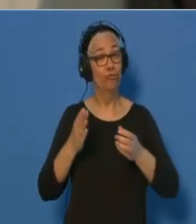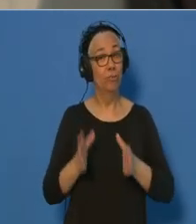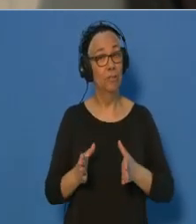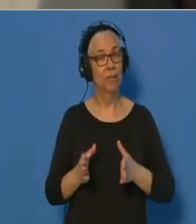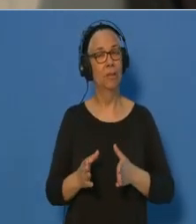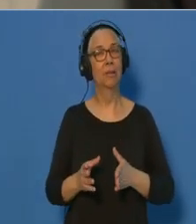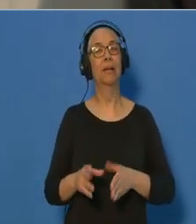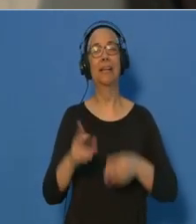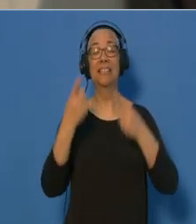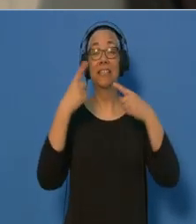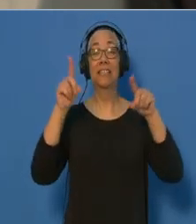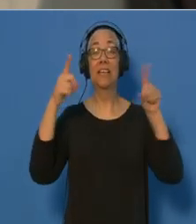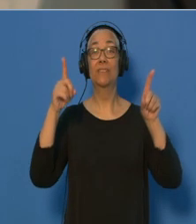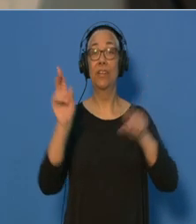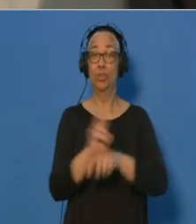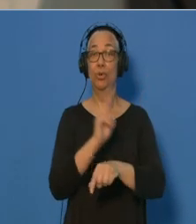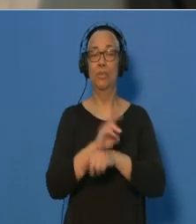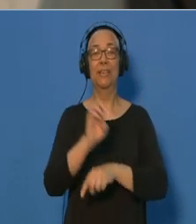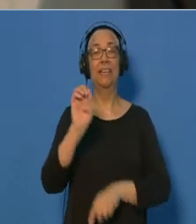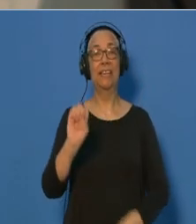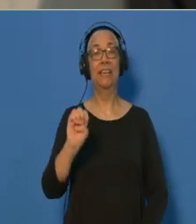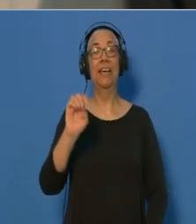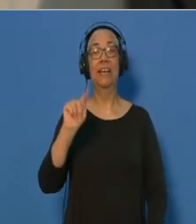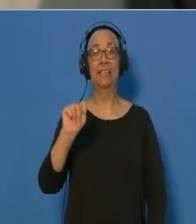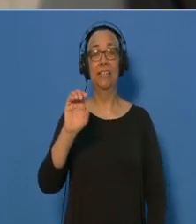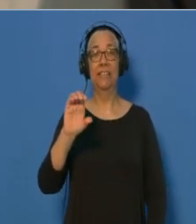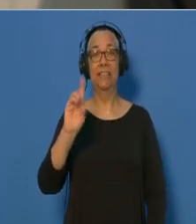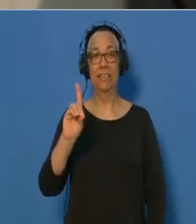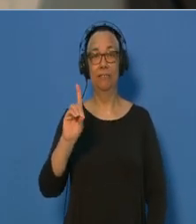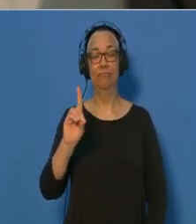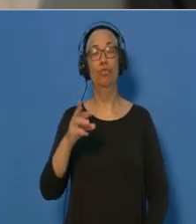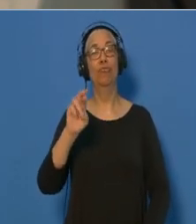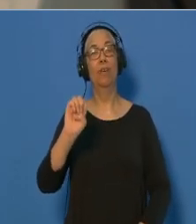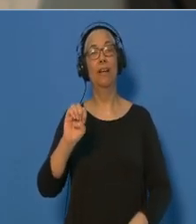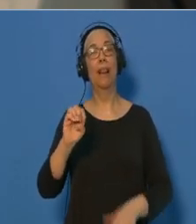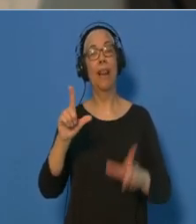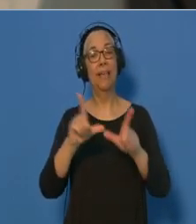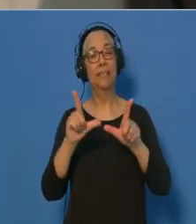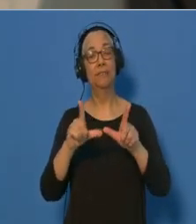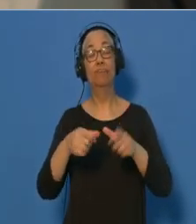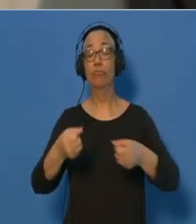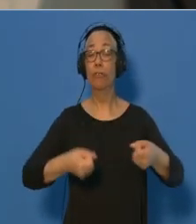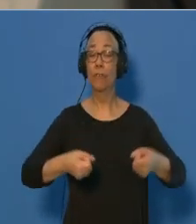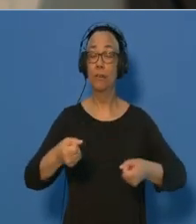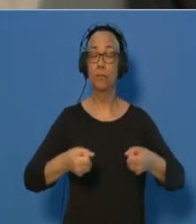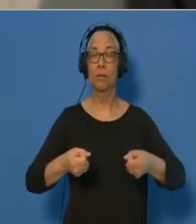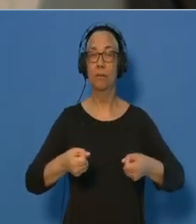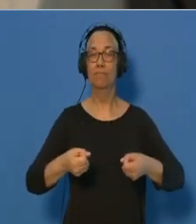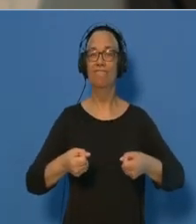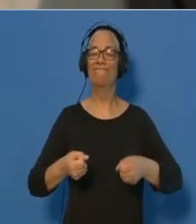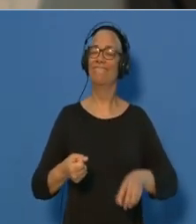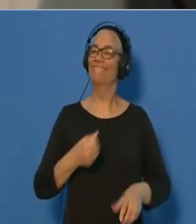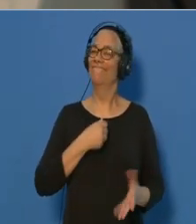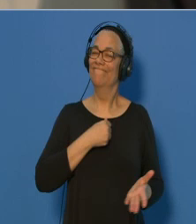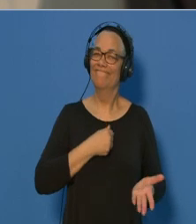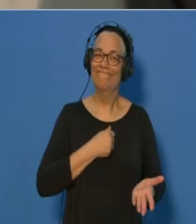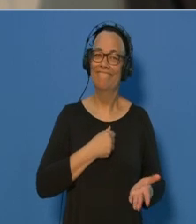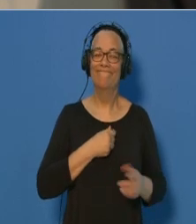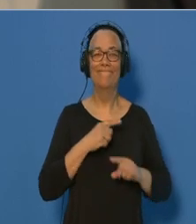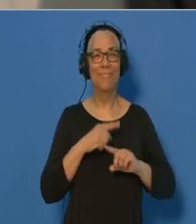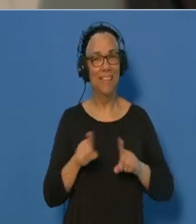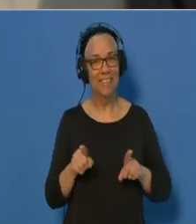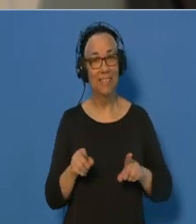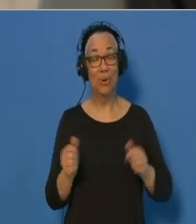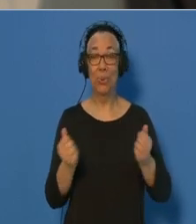successfully using ETCD to relicense their vehicles. Unfortunately, however, with